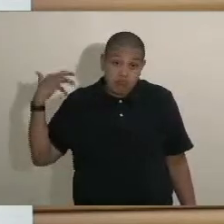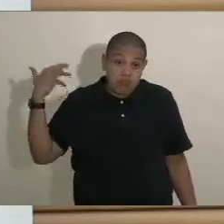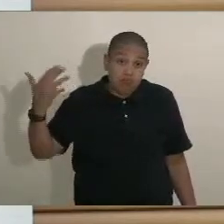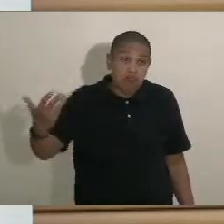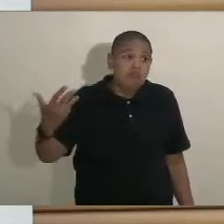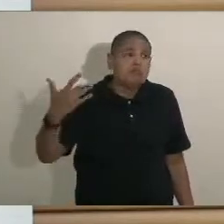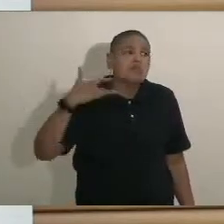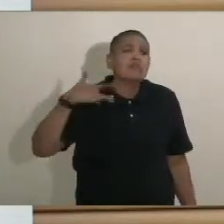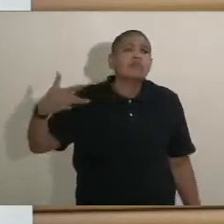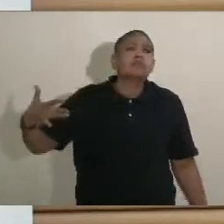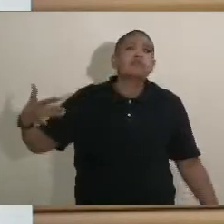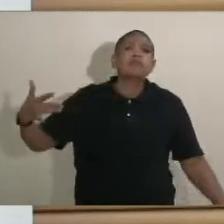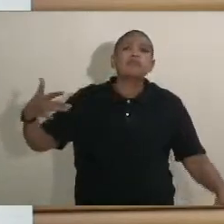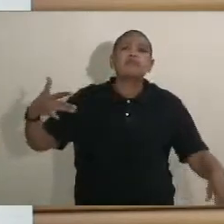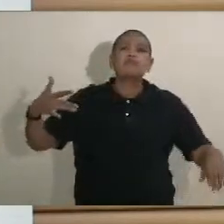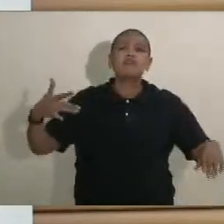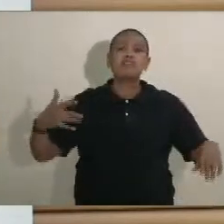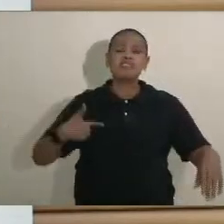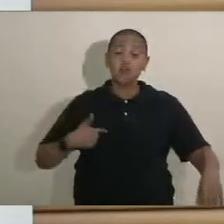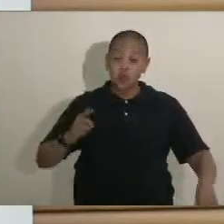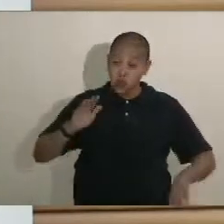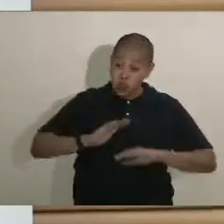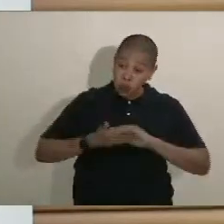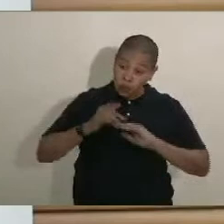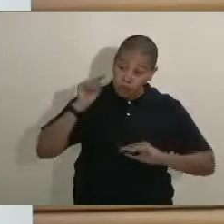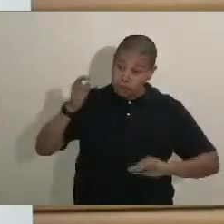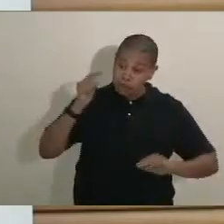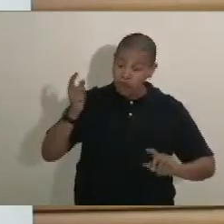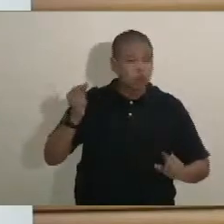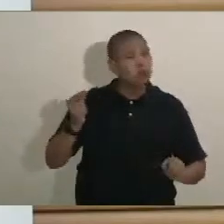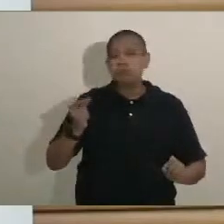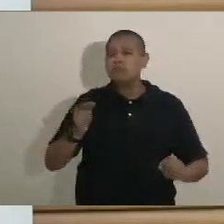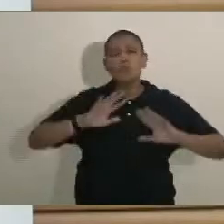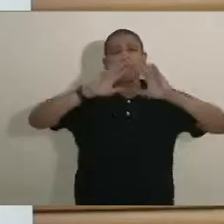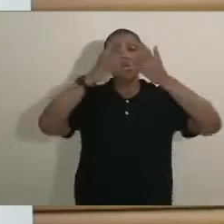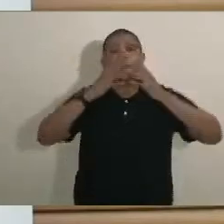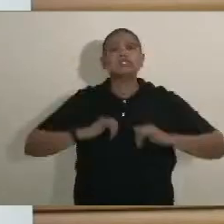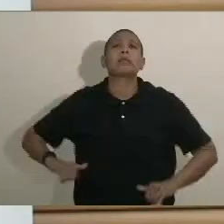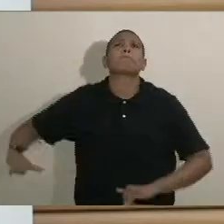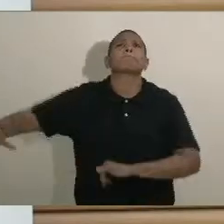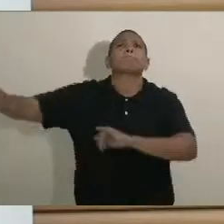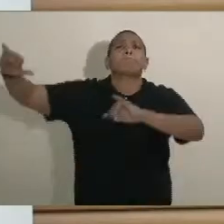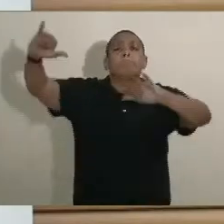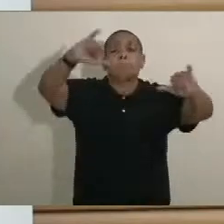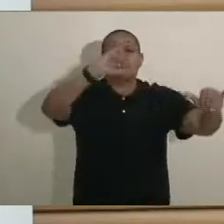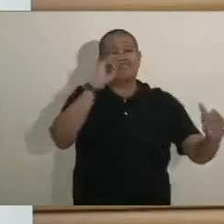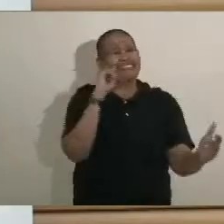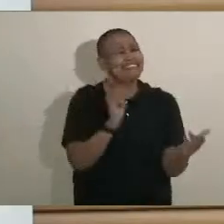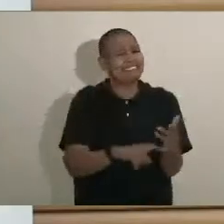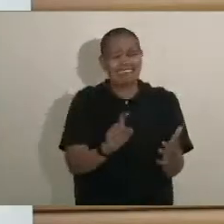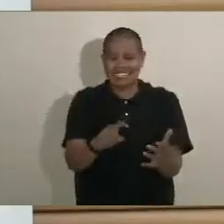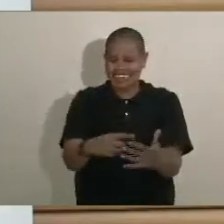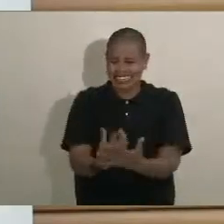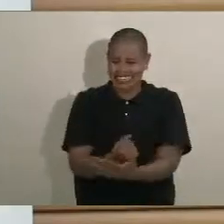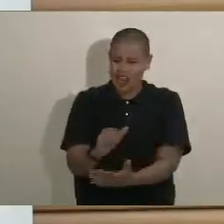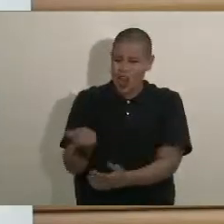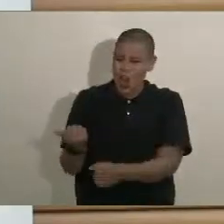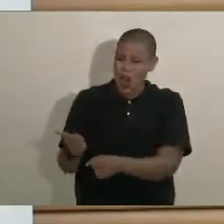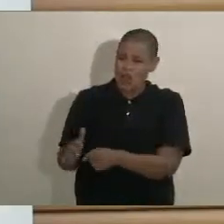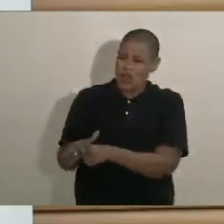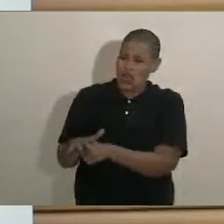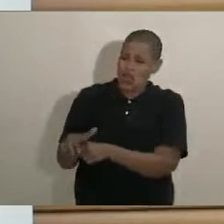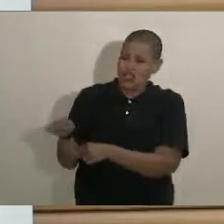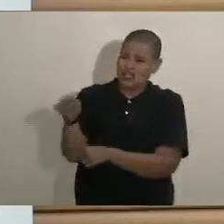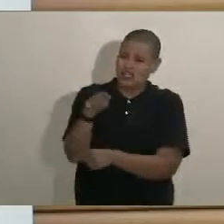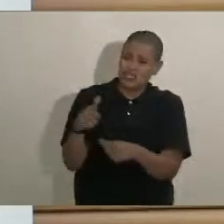case of the globe. Most of the world have gone in that direction in recognition of the need to address some of the other glaring